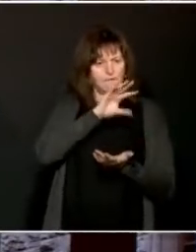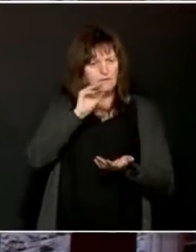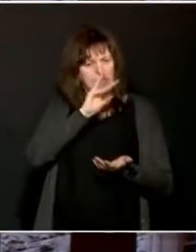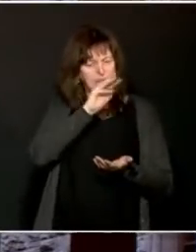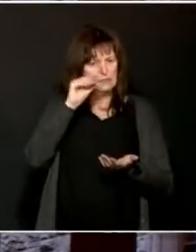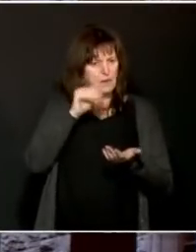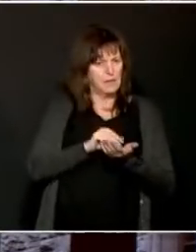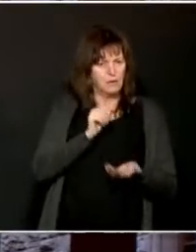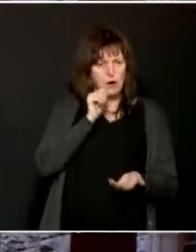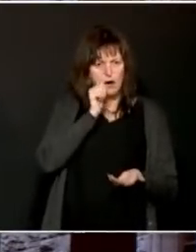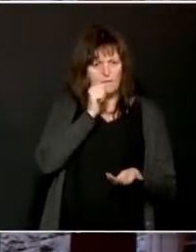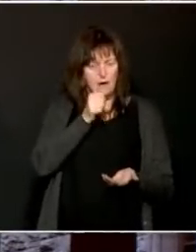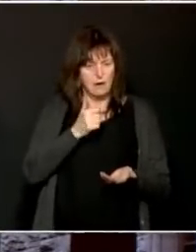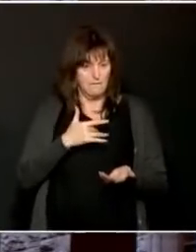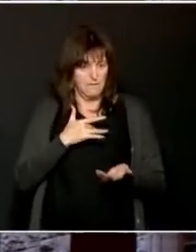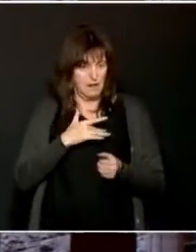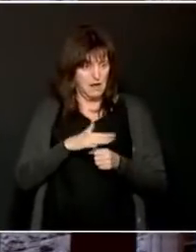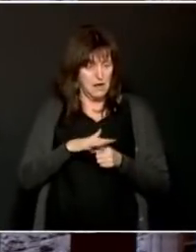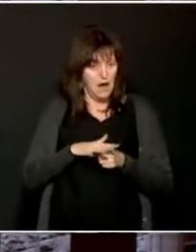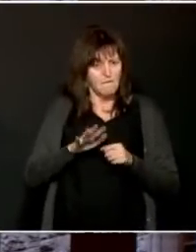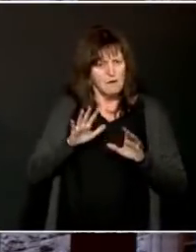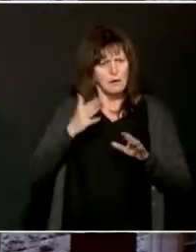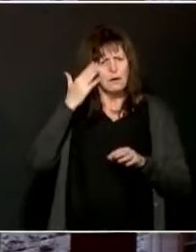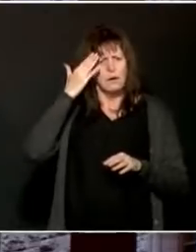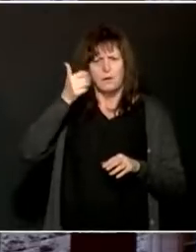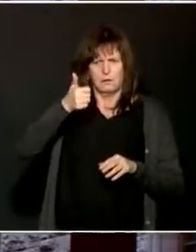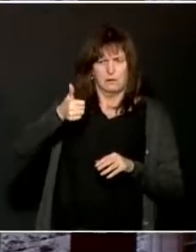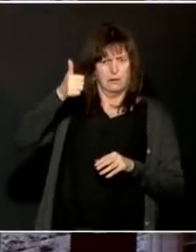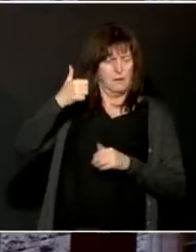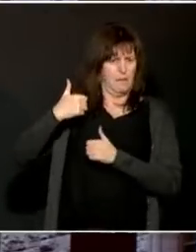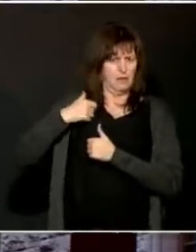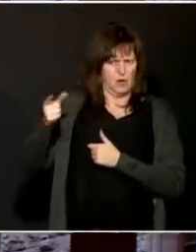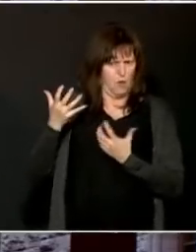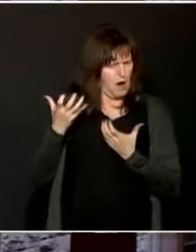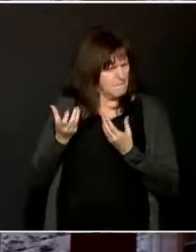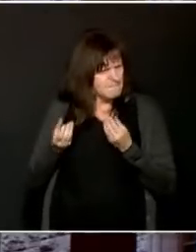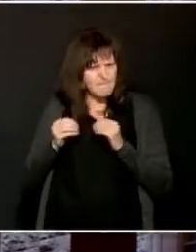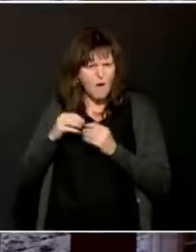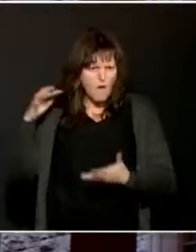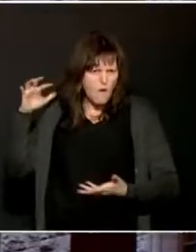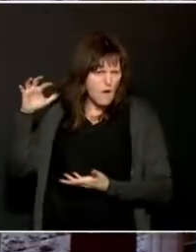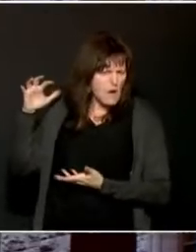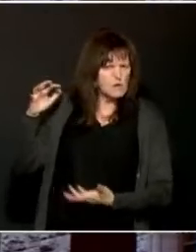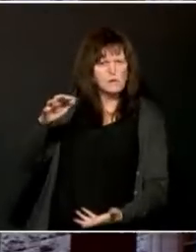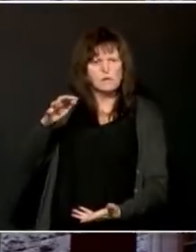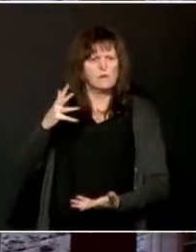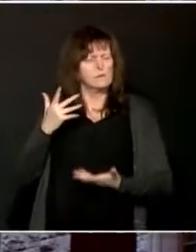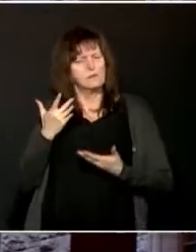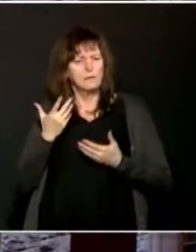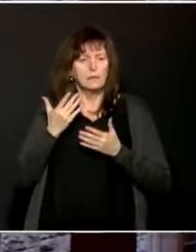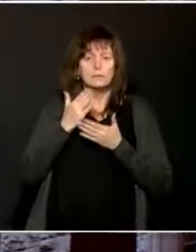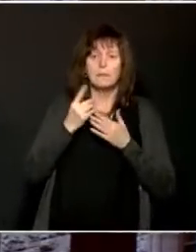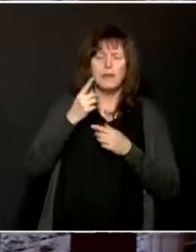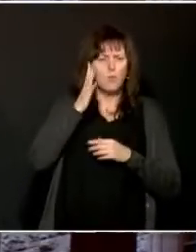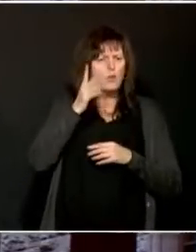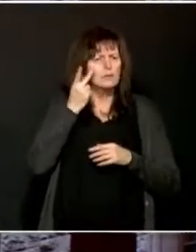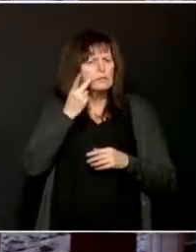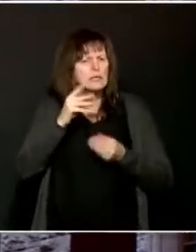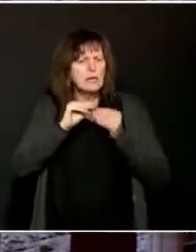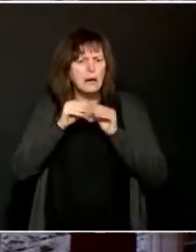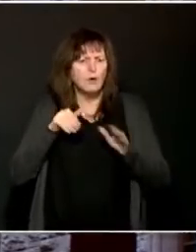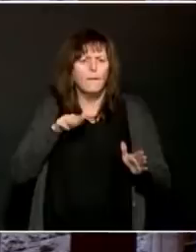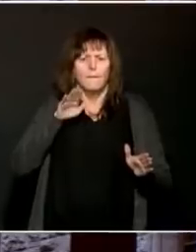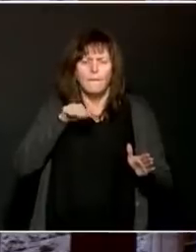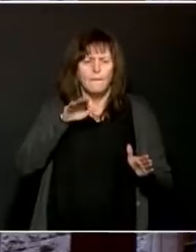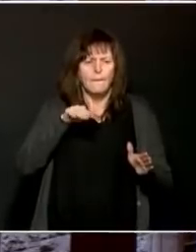depends on what's coming in the other side. So there could be some ups and downs on days. We'd like to see it high every day if we could. Last